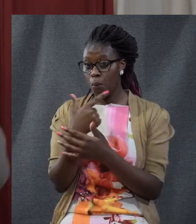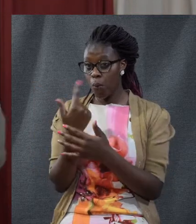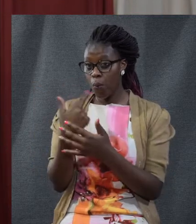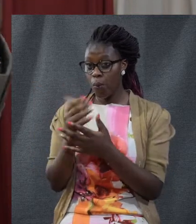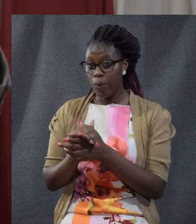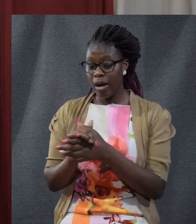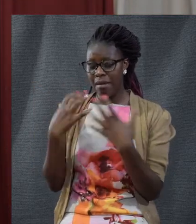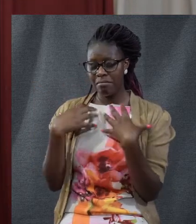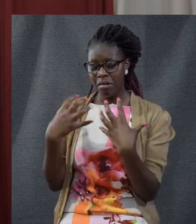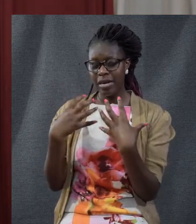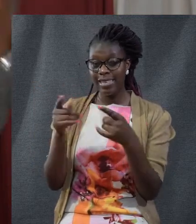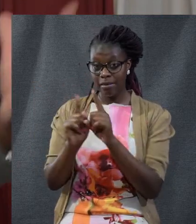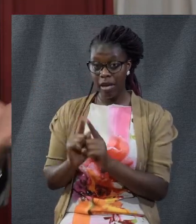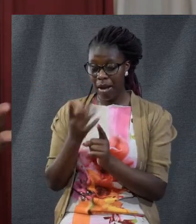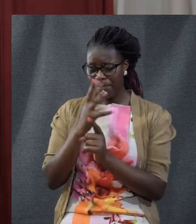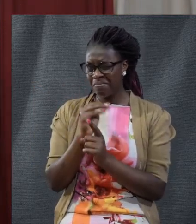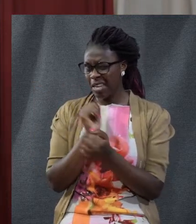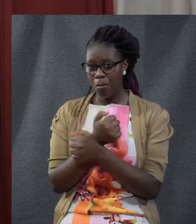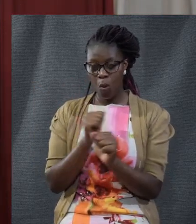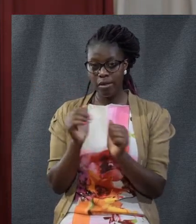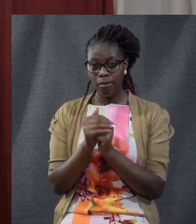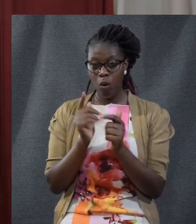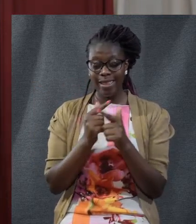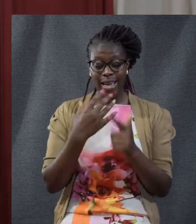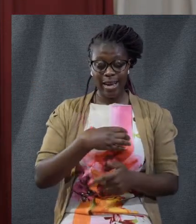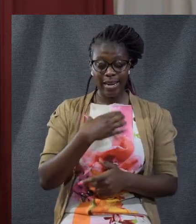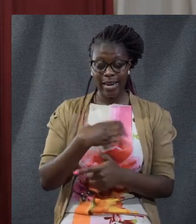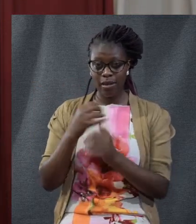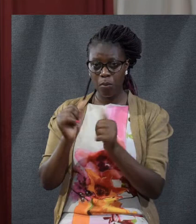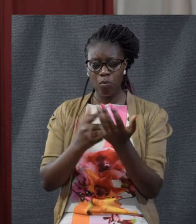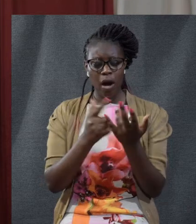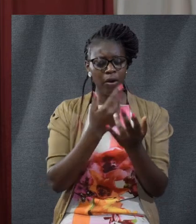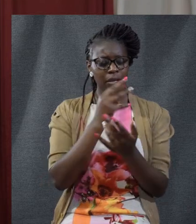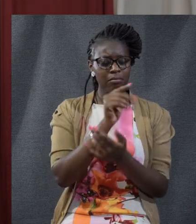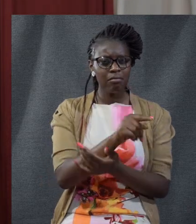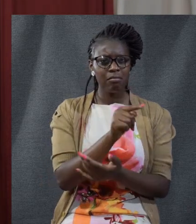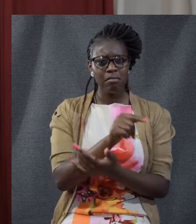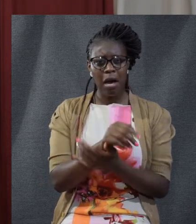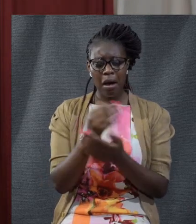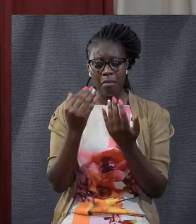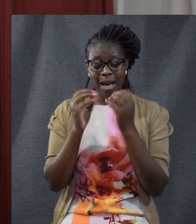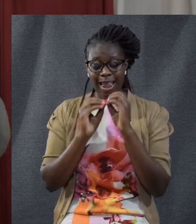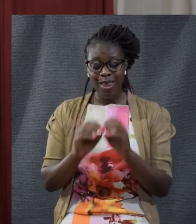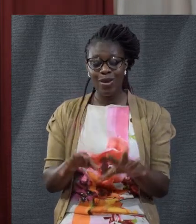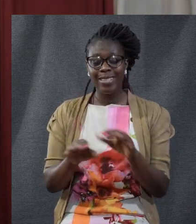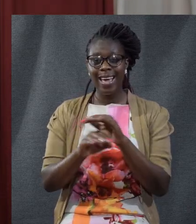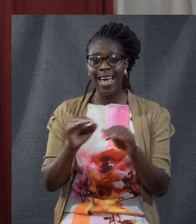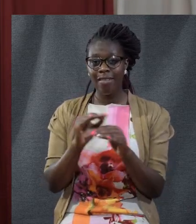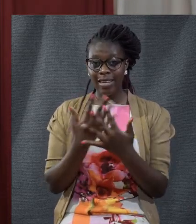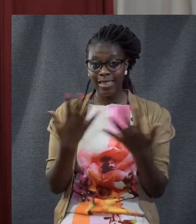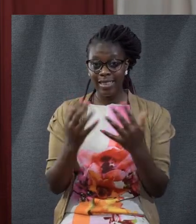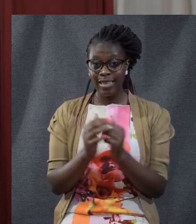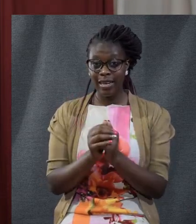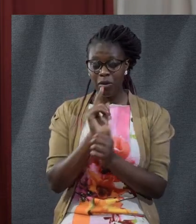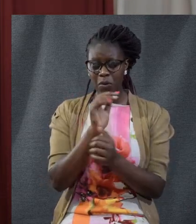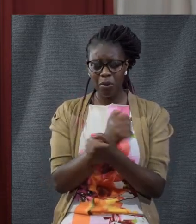his fellow rich men, he wouldn't. And the guests would count him as a foreigner and a stranger. Imagine losing everything until you become